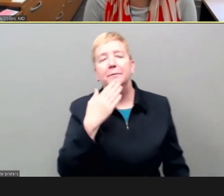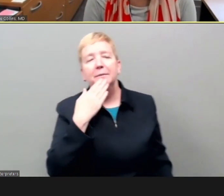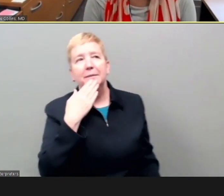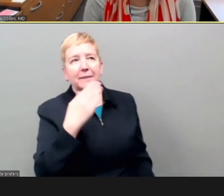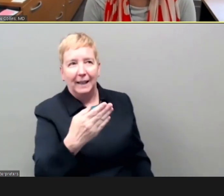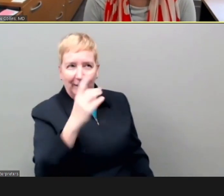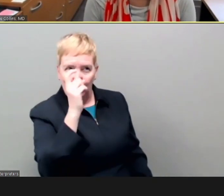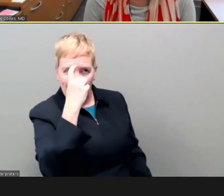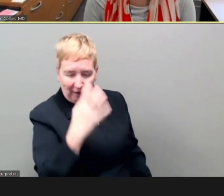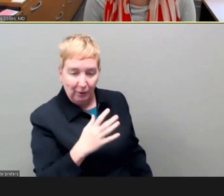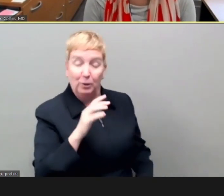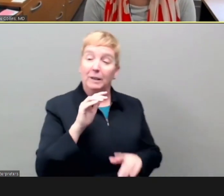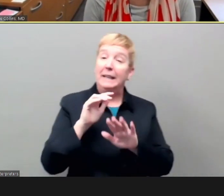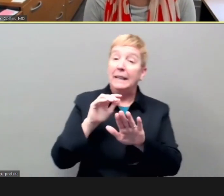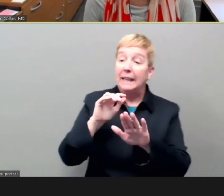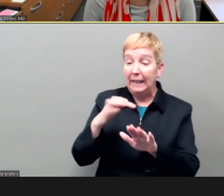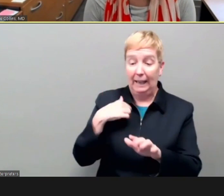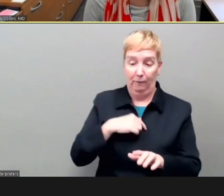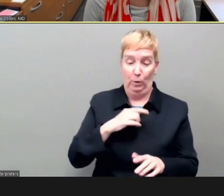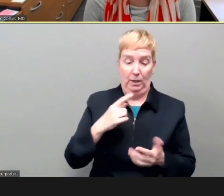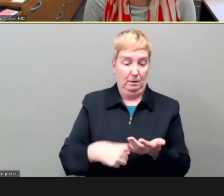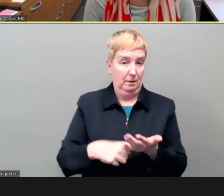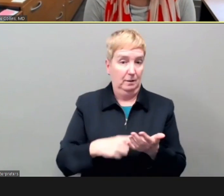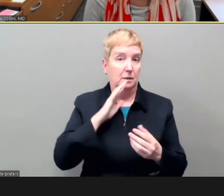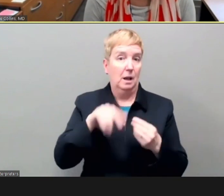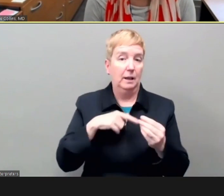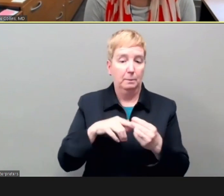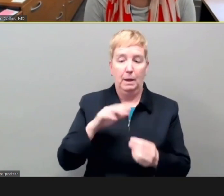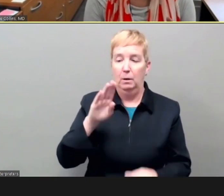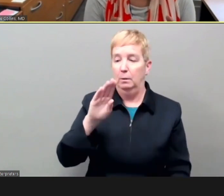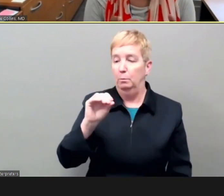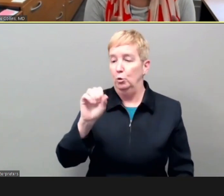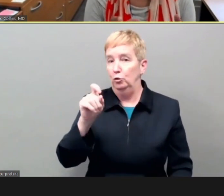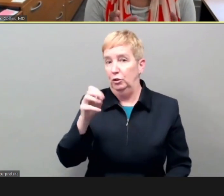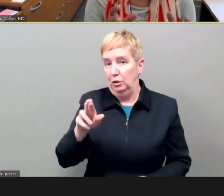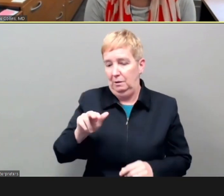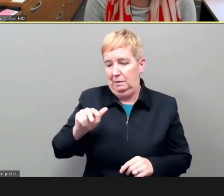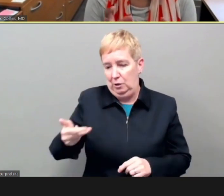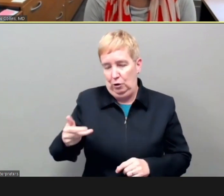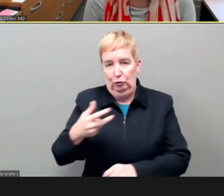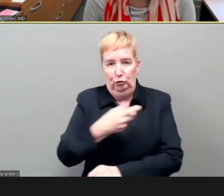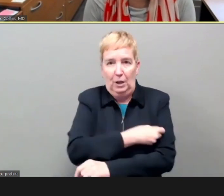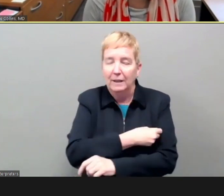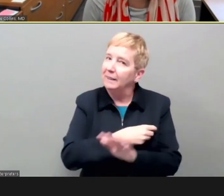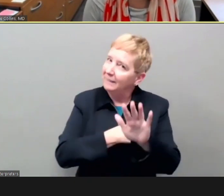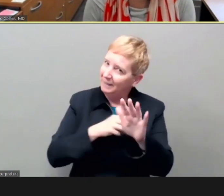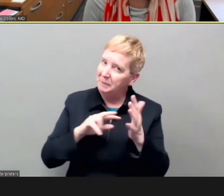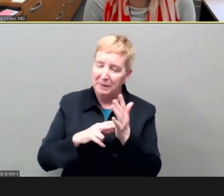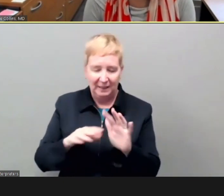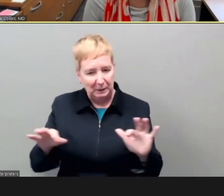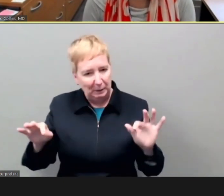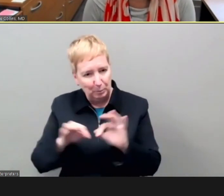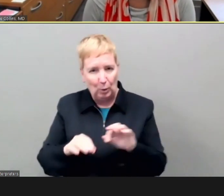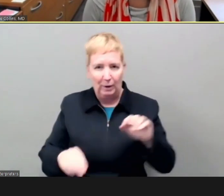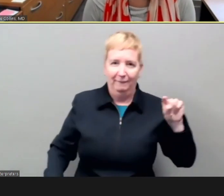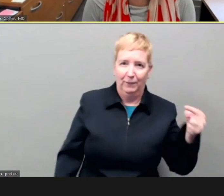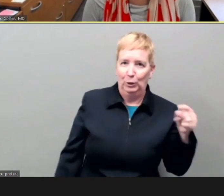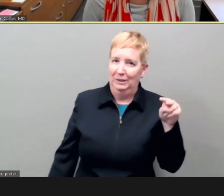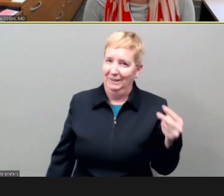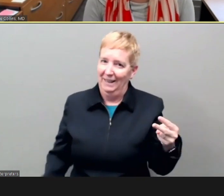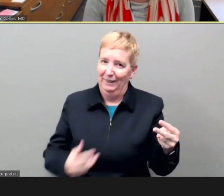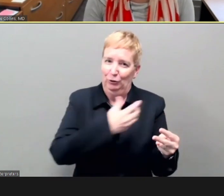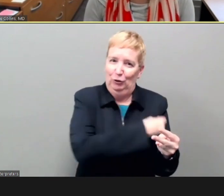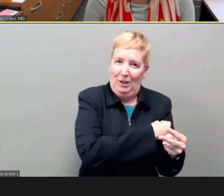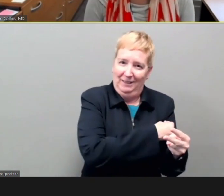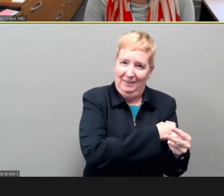talking about boosters being in our future, you absolutely want to get the first and second shot of Pfizer and Moderna,